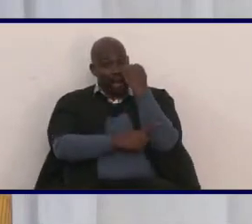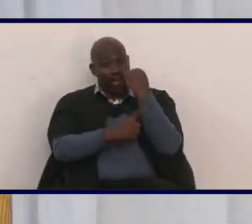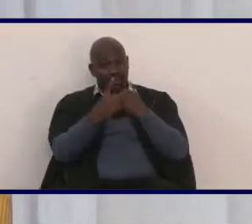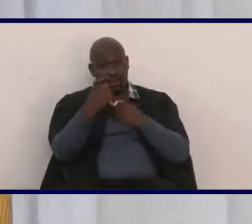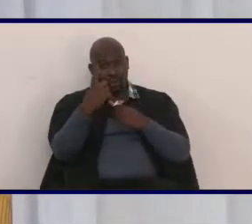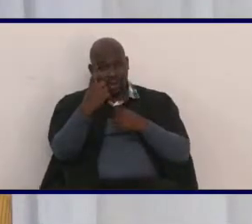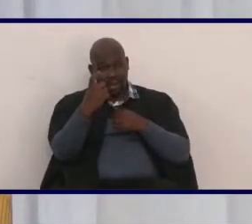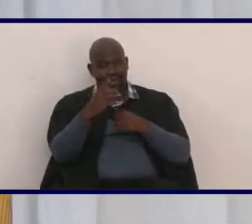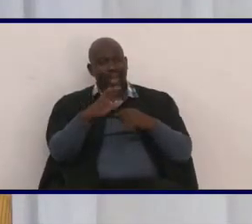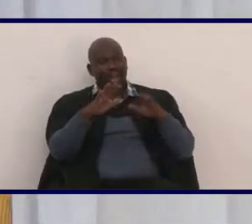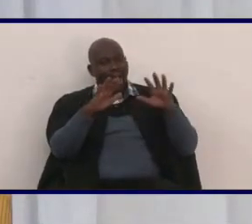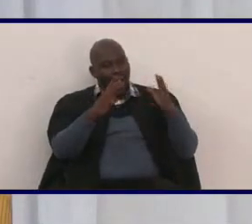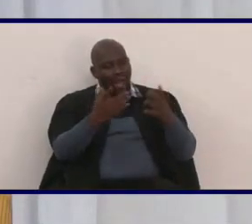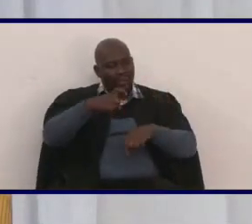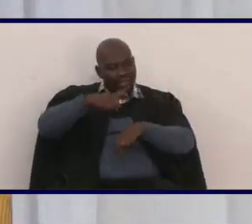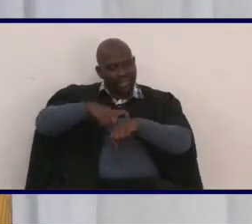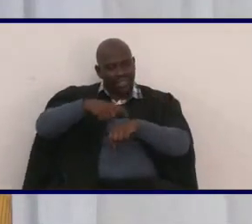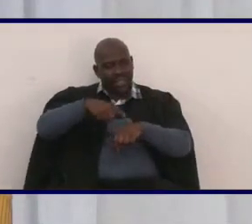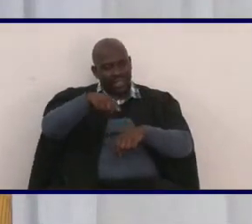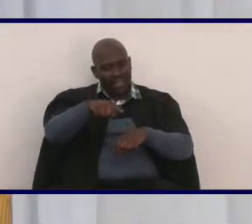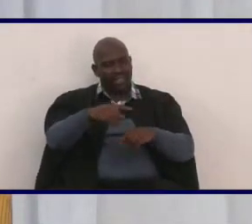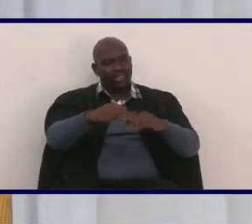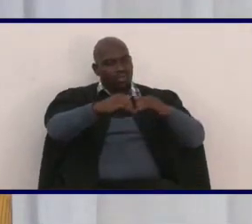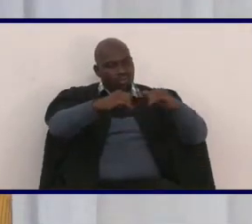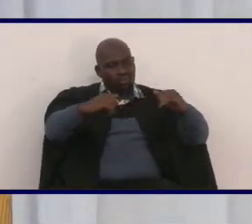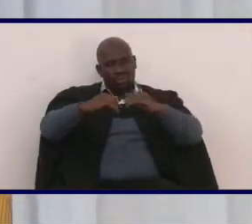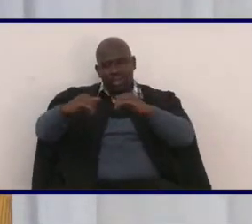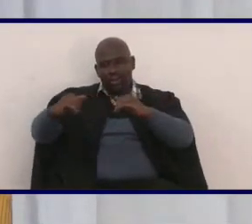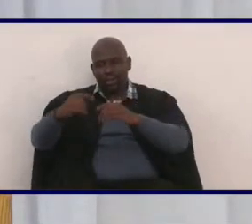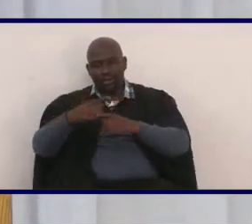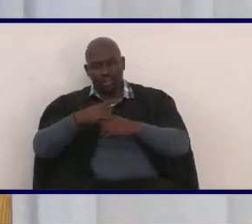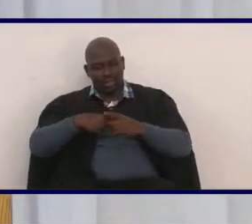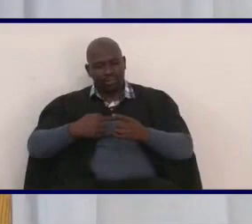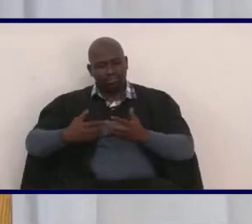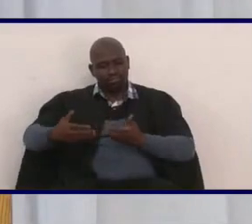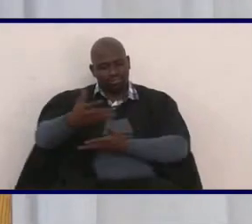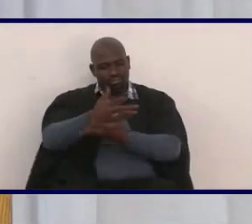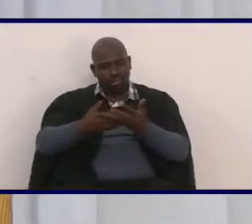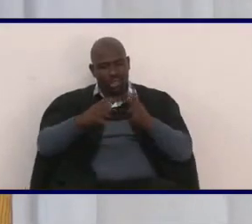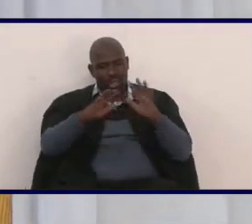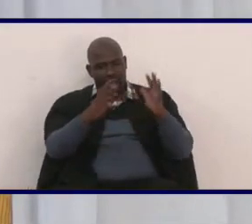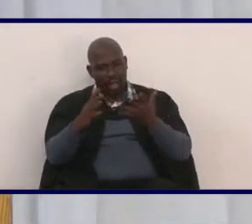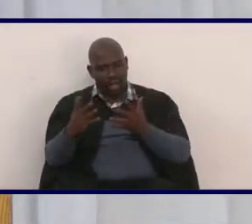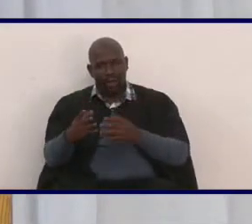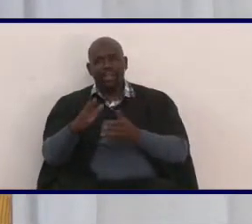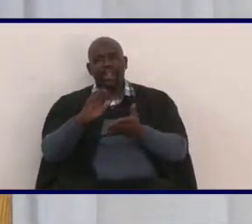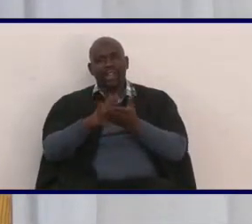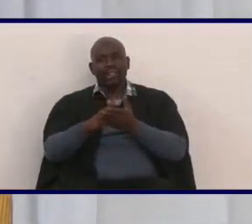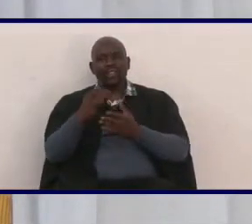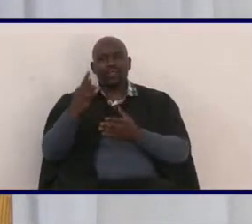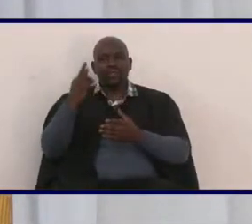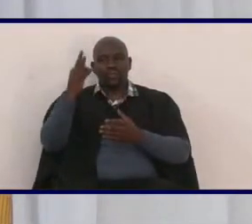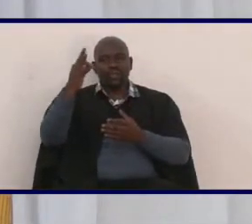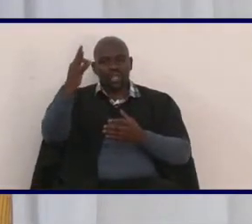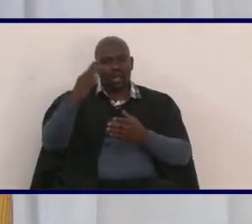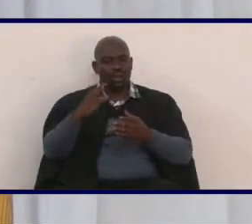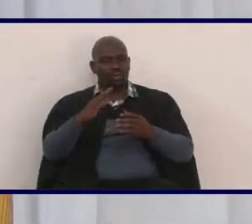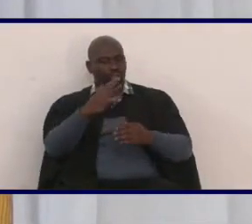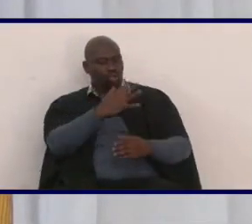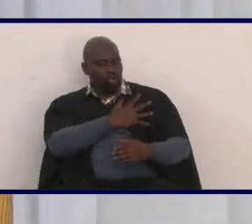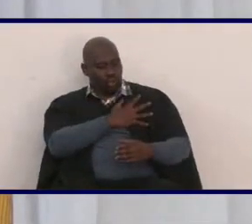our fragmentations, and what is the future of relationality, complementarity, and